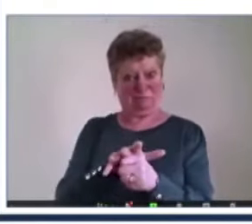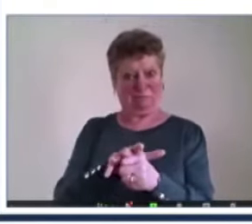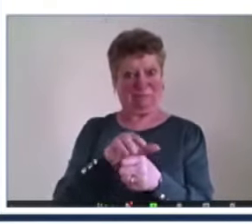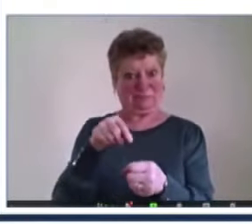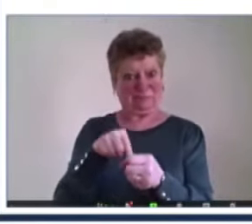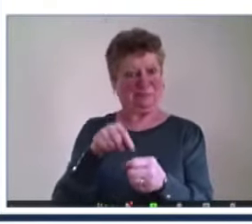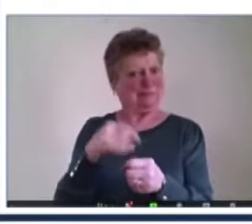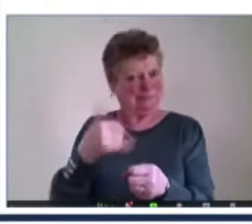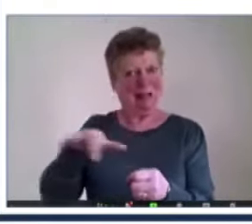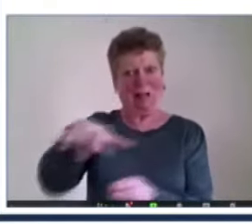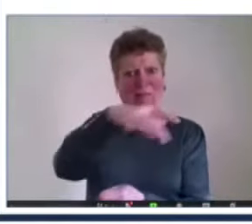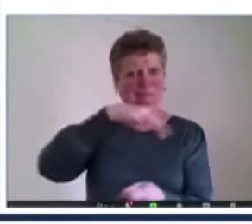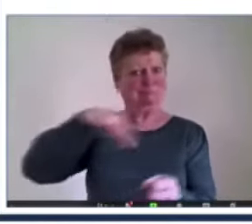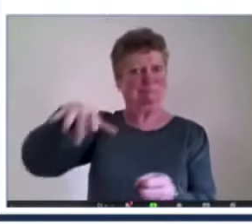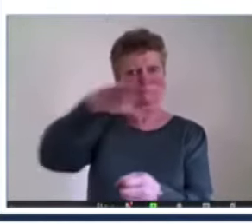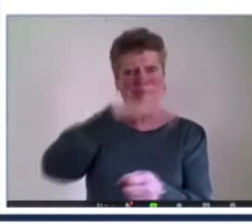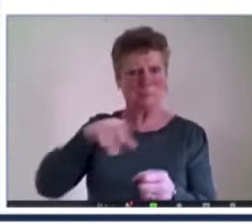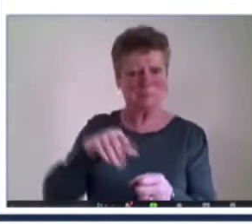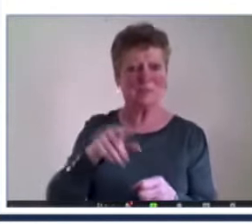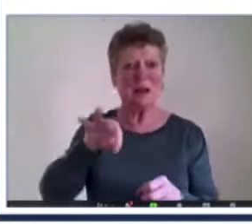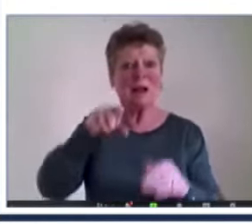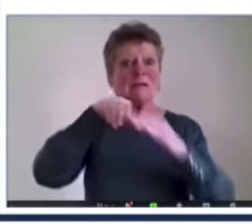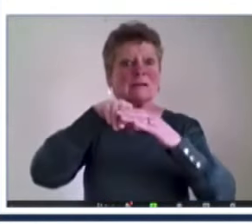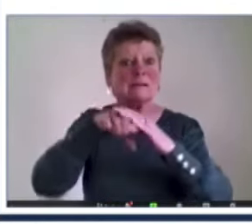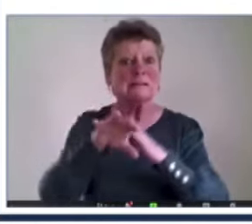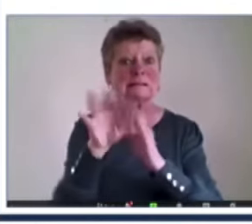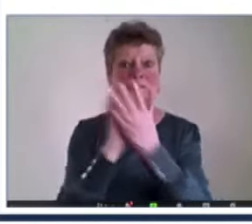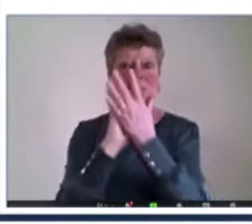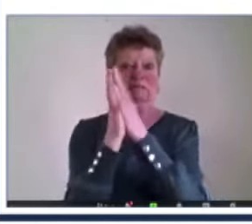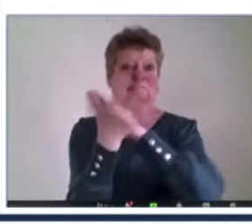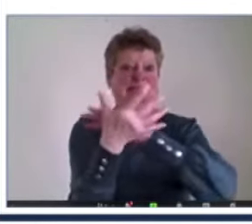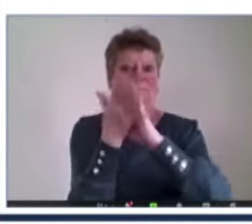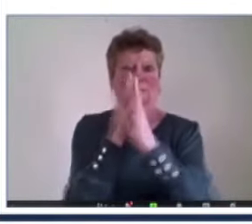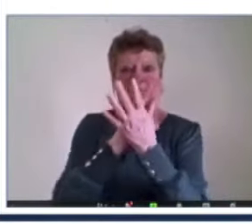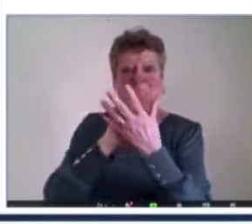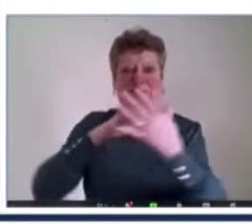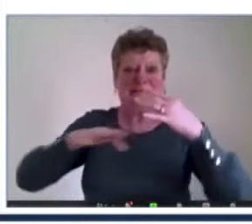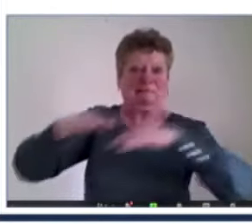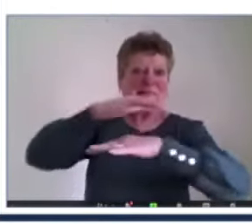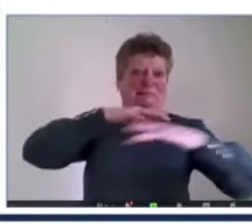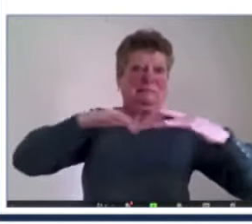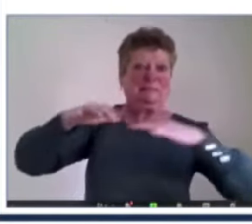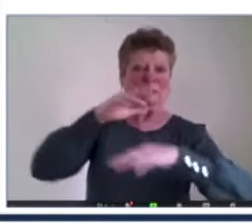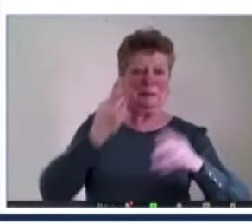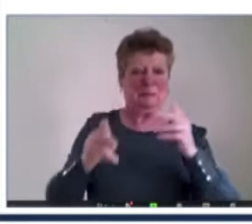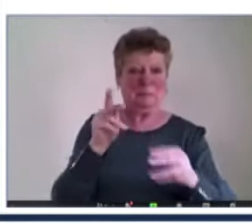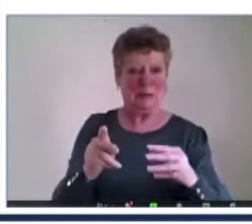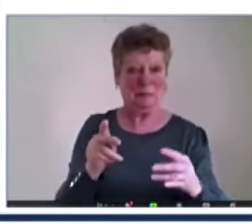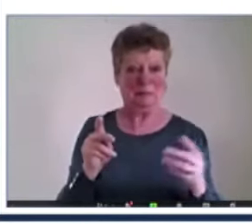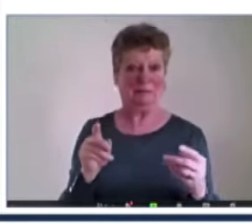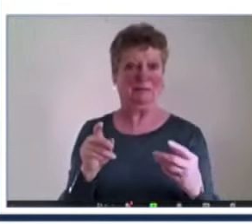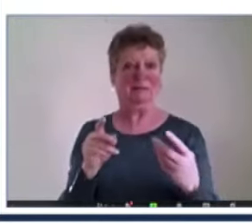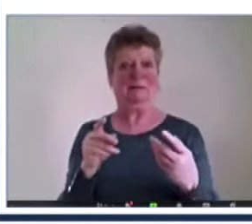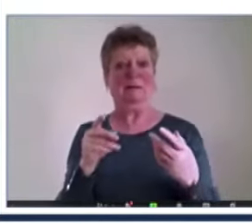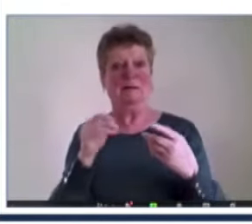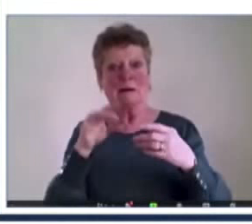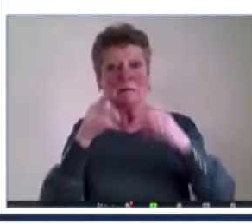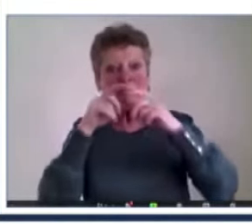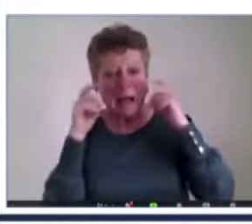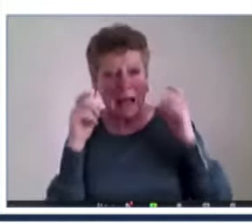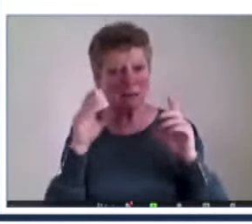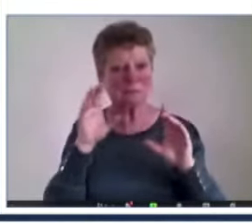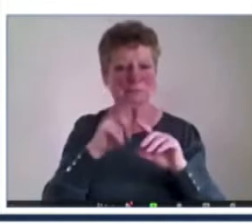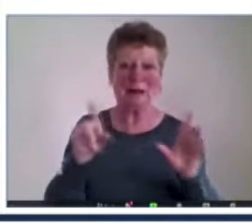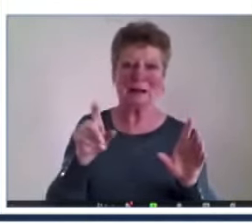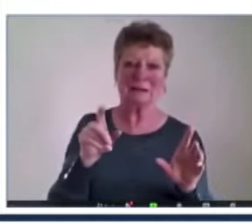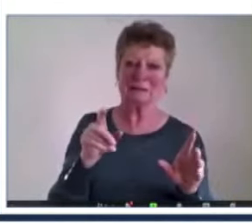going into a crowded indoor space, especially if there's a lot of other people in very close contact and lots of other people being masked, people need to be aware